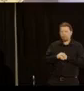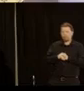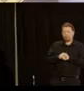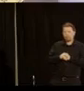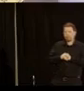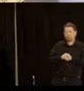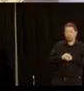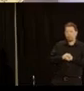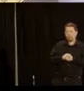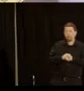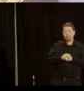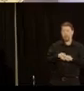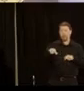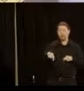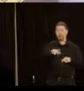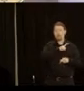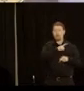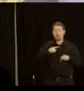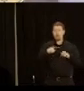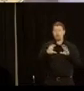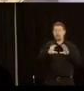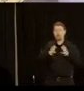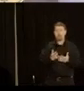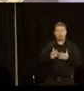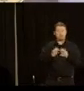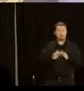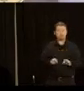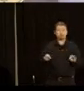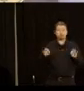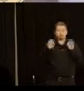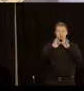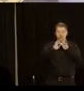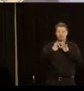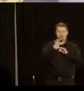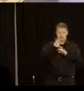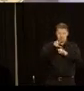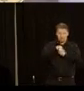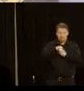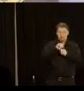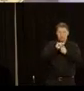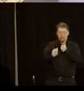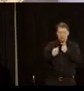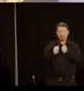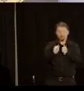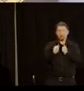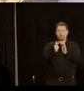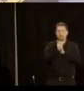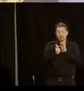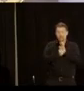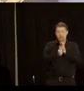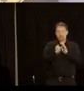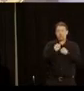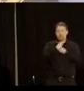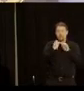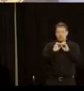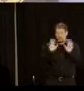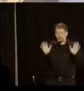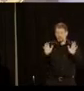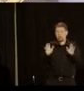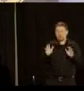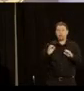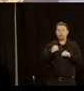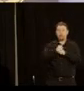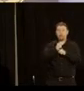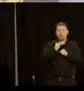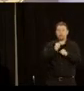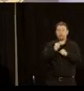and this legislative session, APD was instrumental in passing legislation that creates clarity and streamlines the system of care